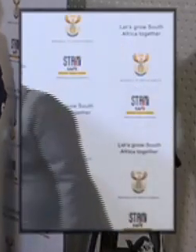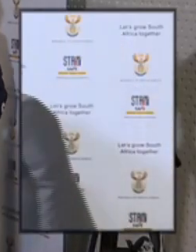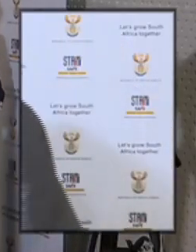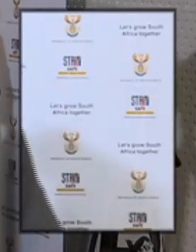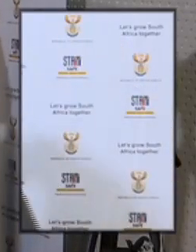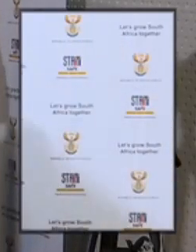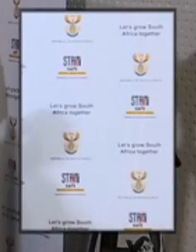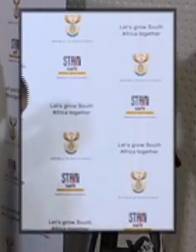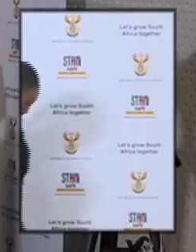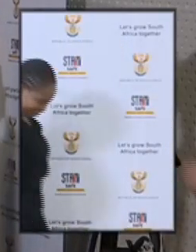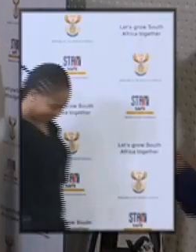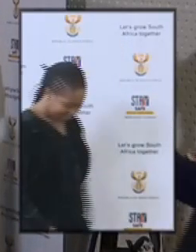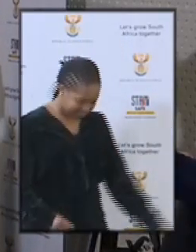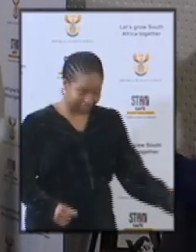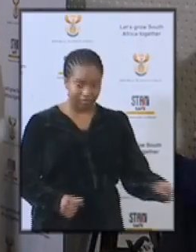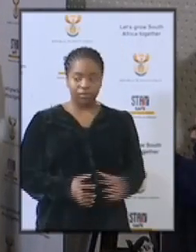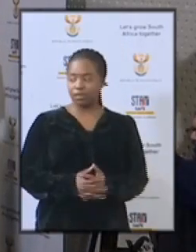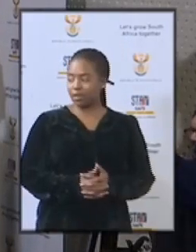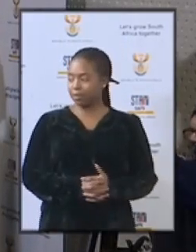Okay.